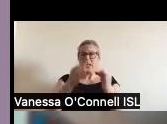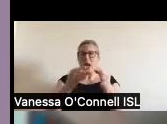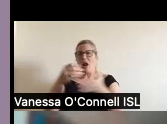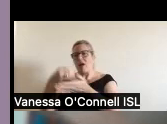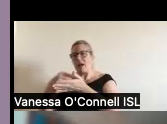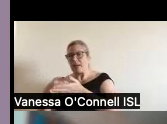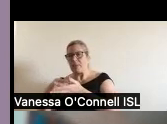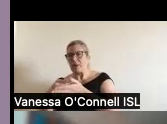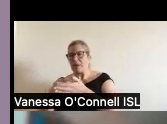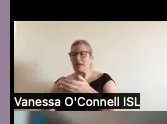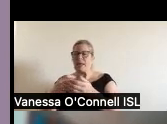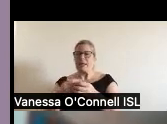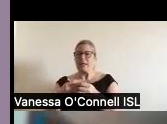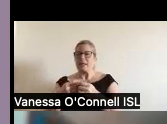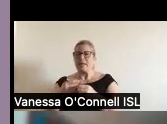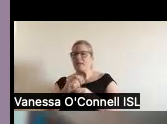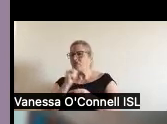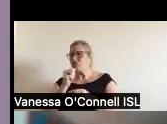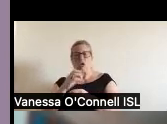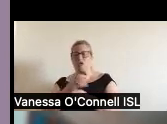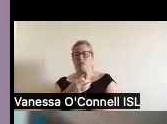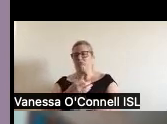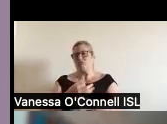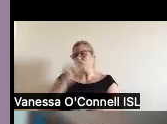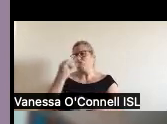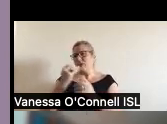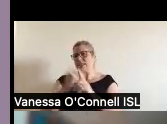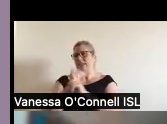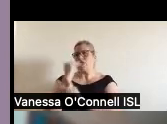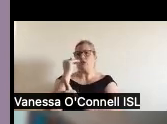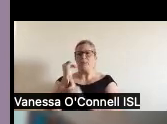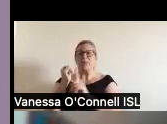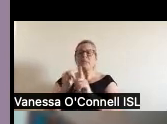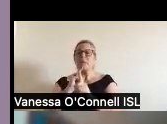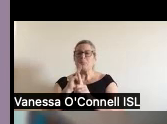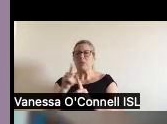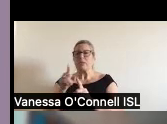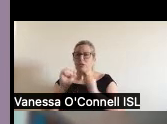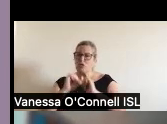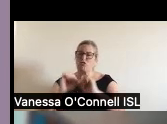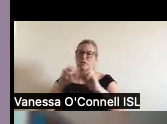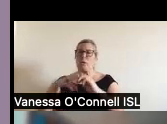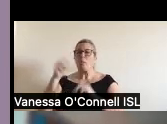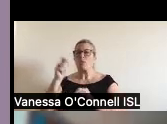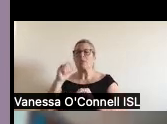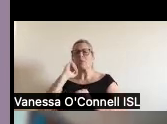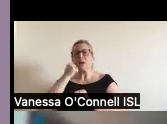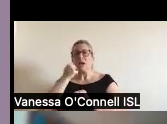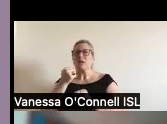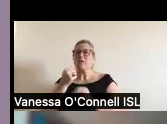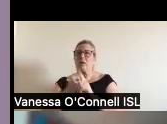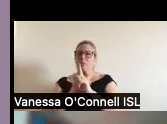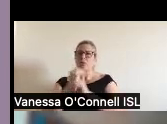a really great increase in terms of improvement, but this was driven mostly because of the progress in terms